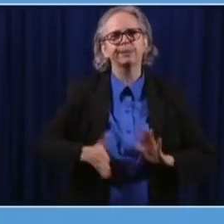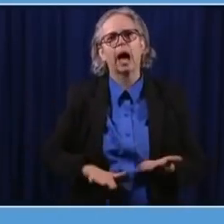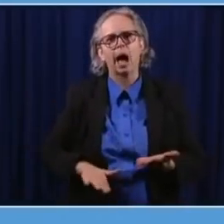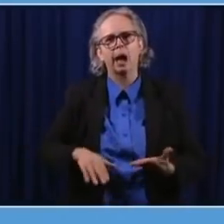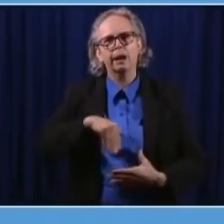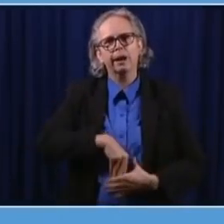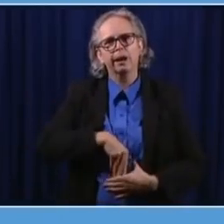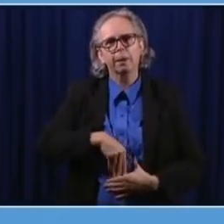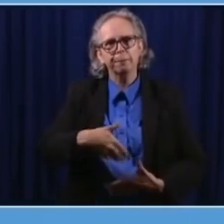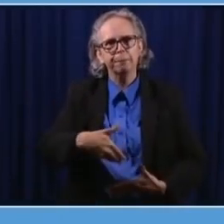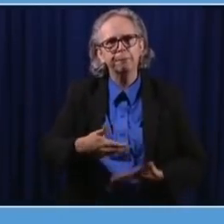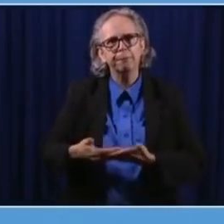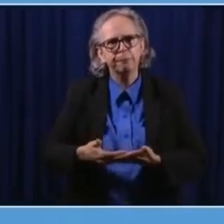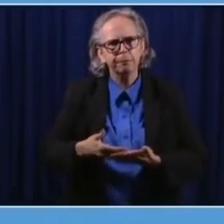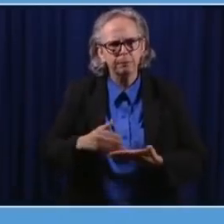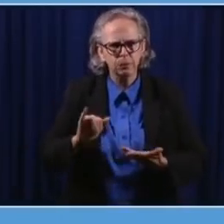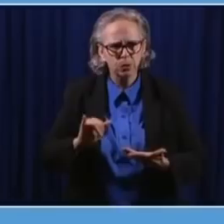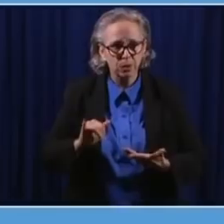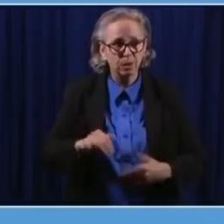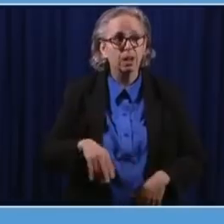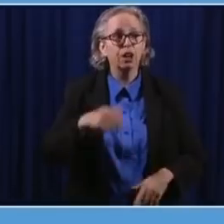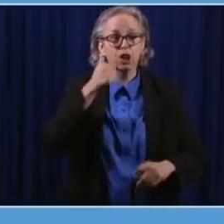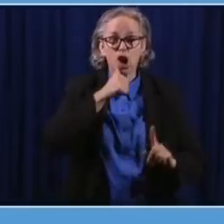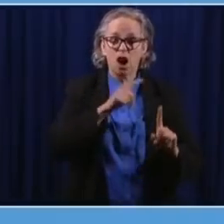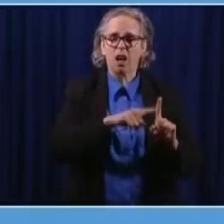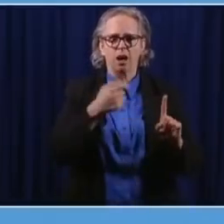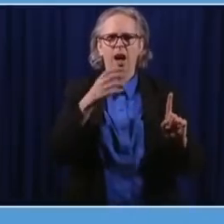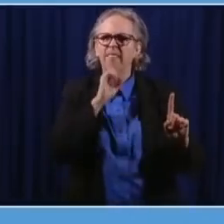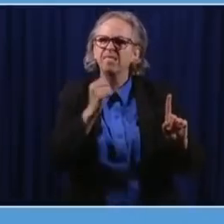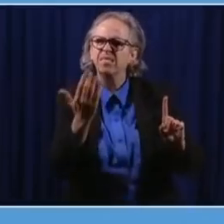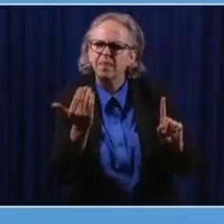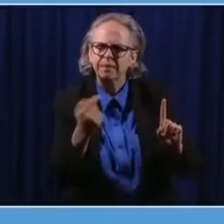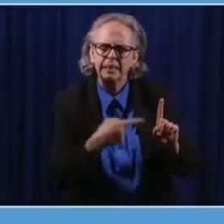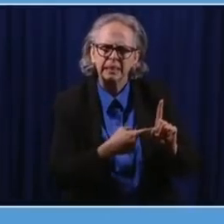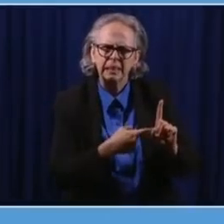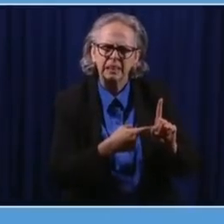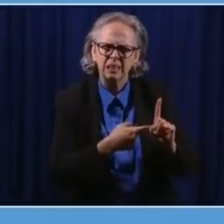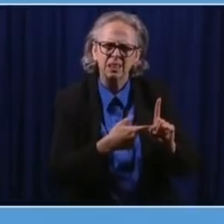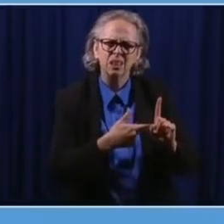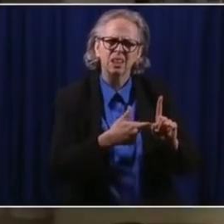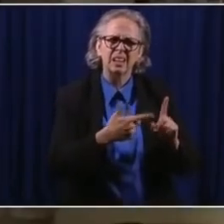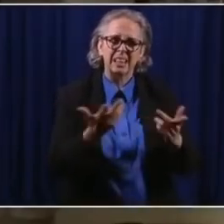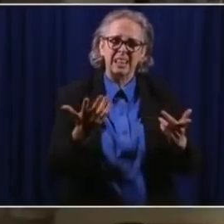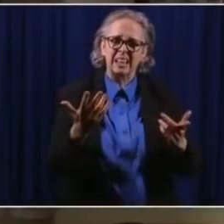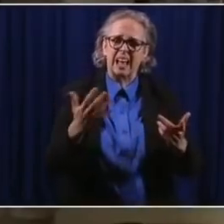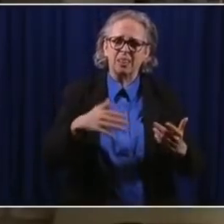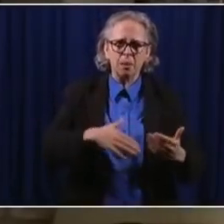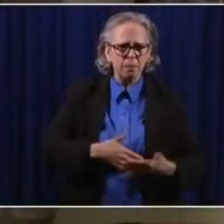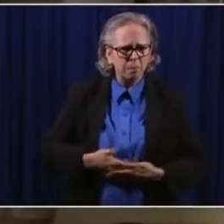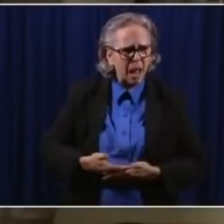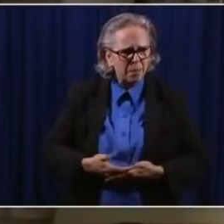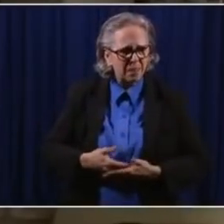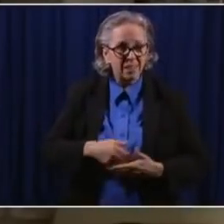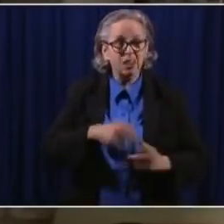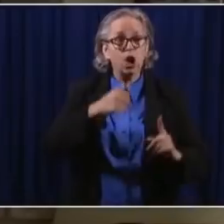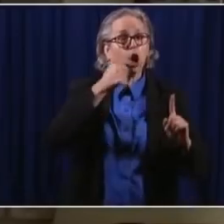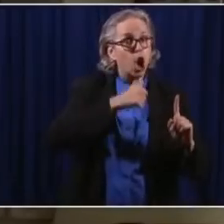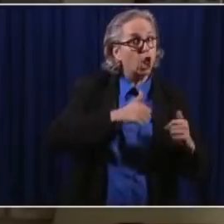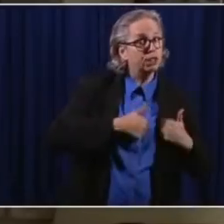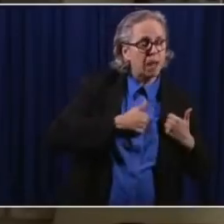pregnant 15-year-old girl was shot in the abdomen. She survived, but her baby,